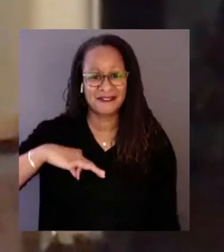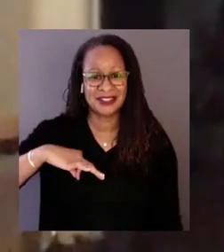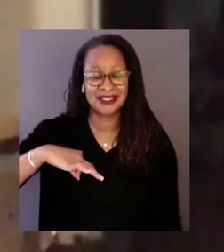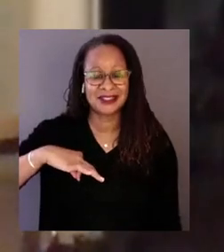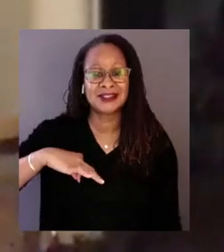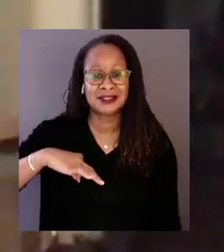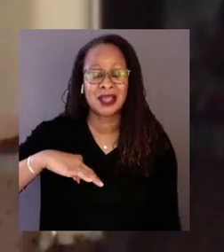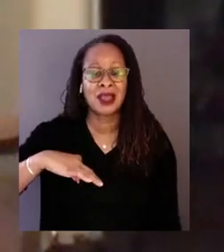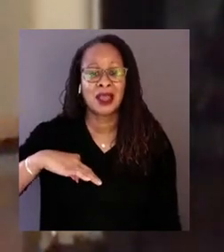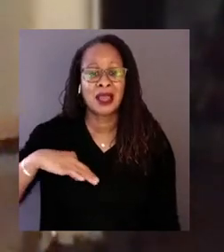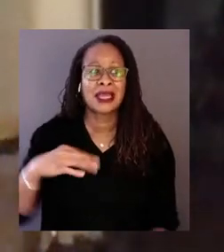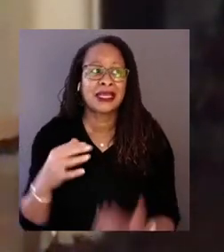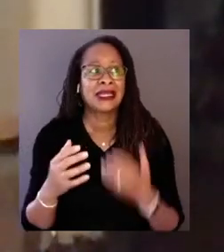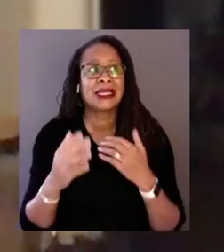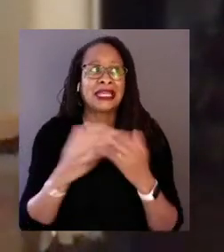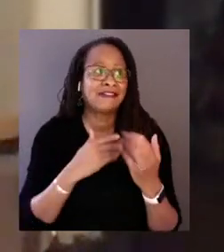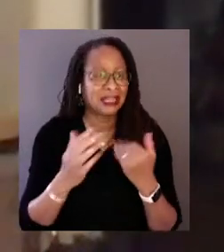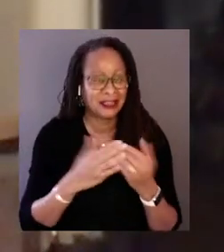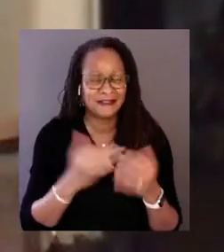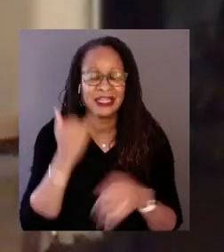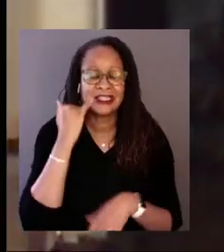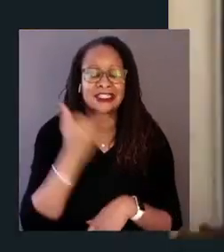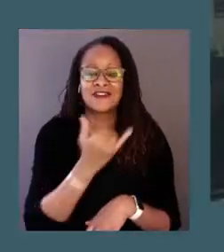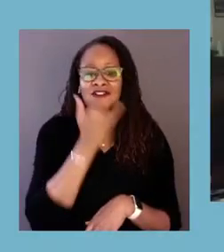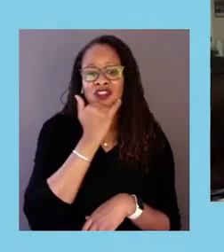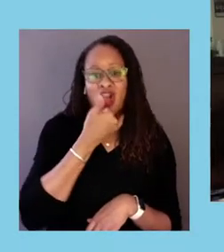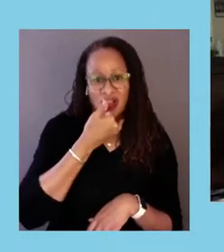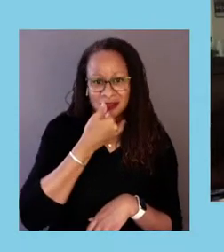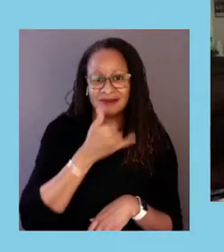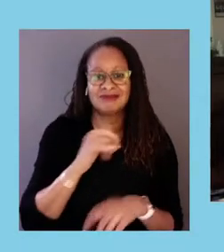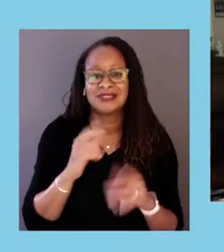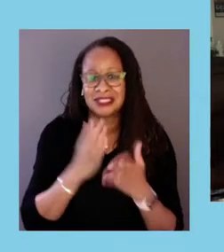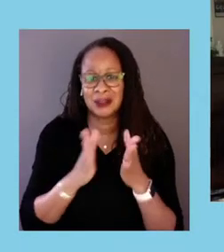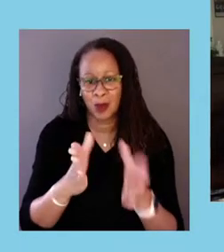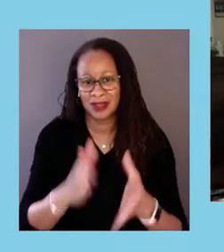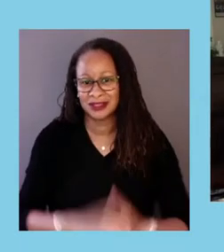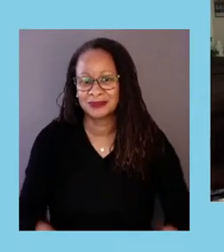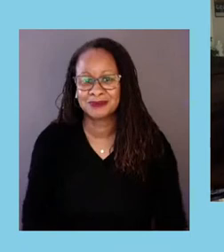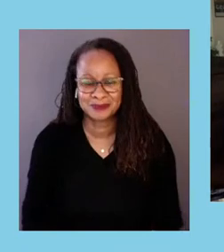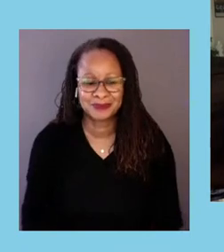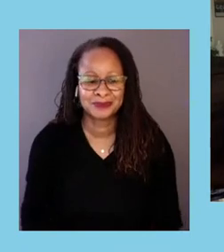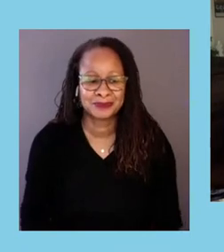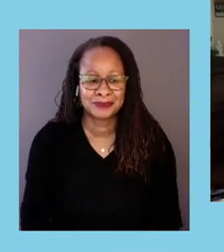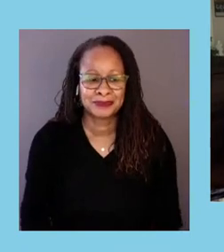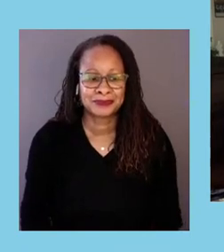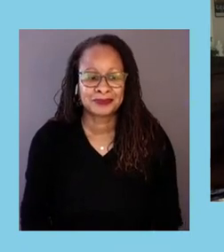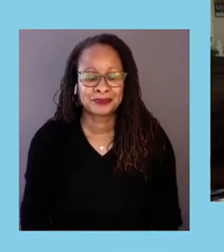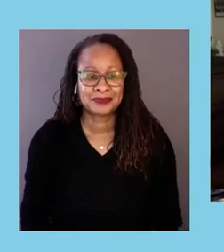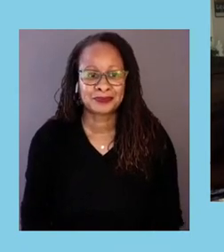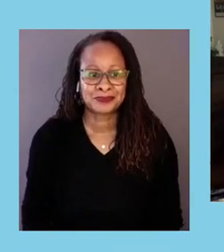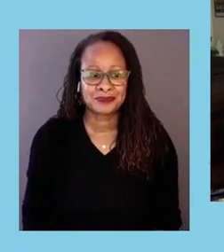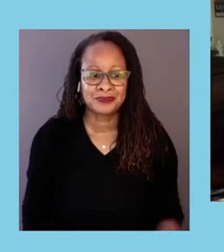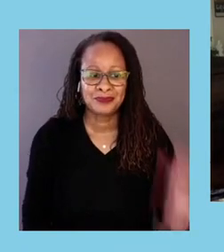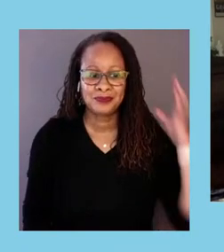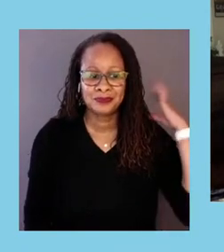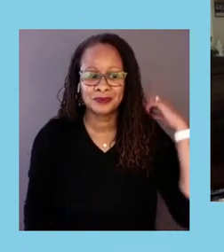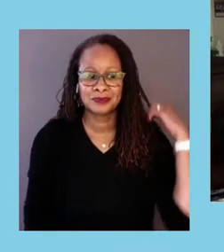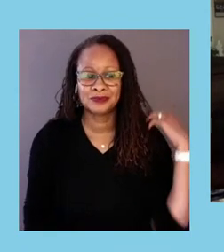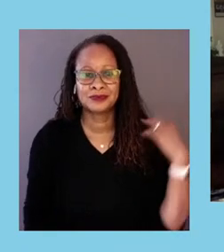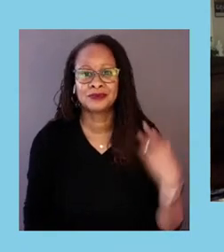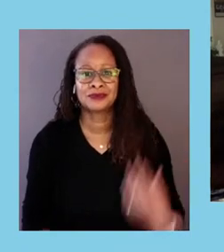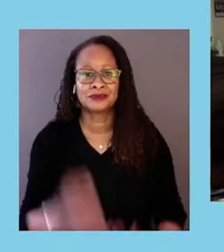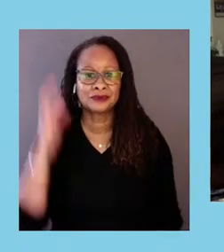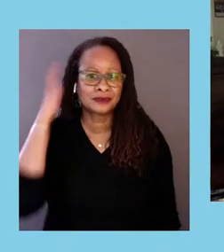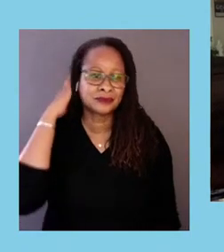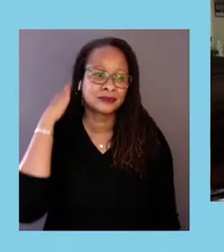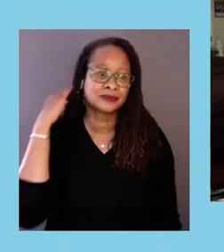flawed, to get those films out there. Thank you. Let's go a little insider baseball here. Ramona, I'm